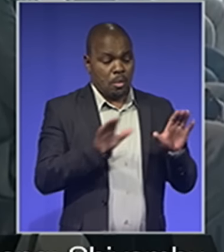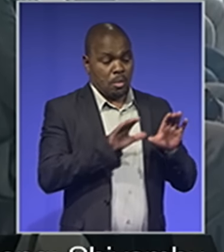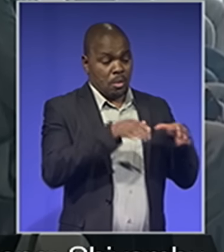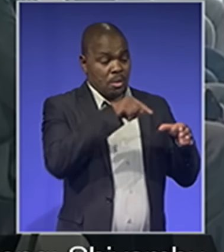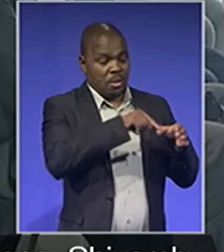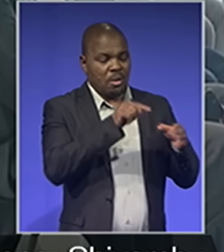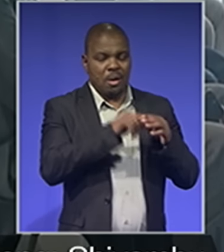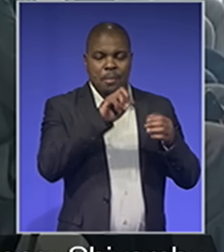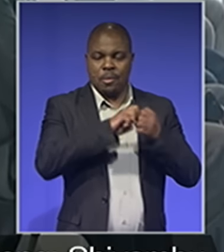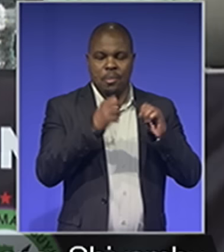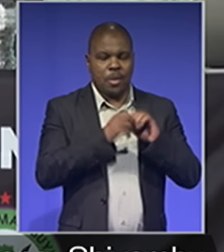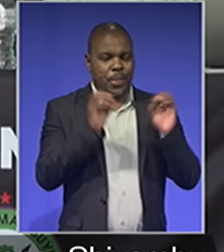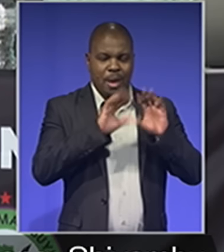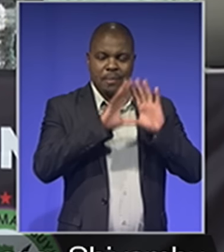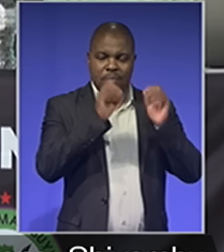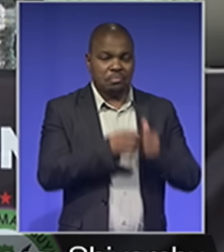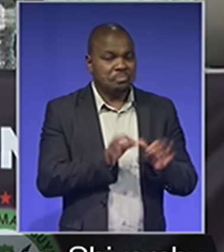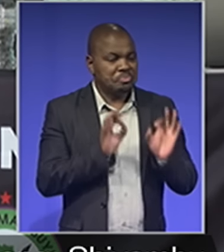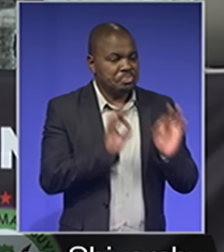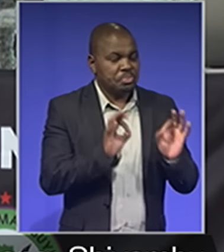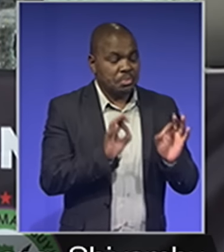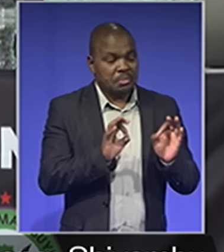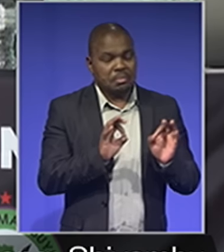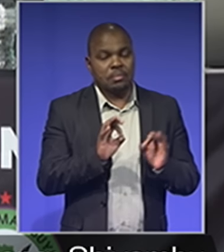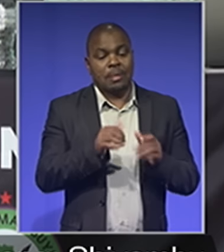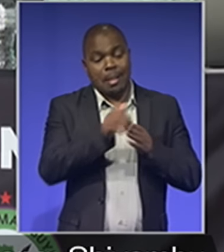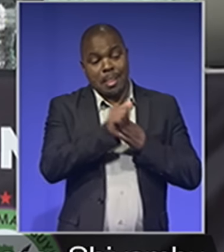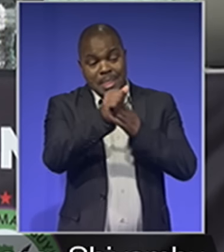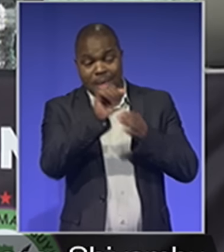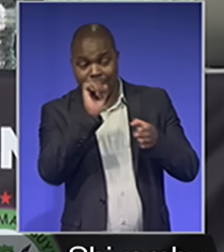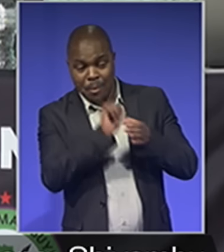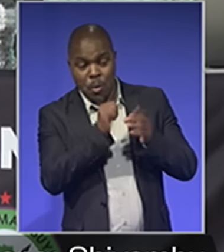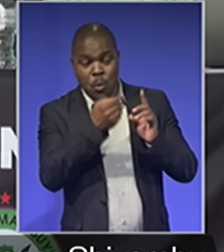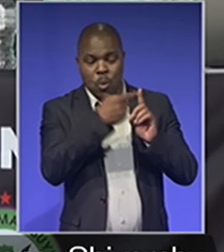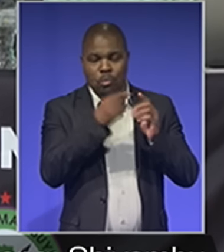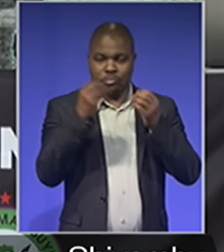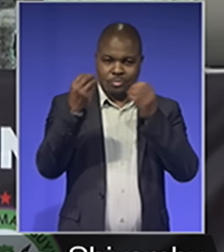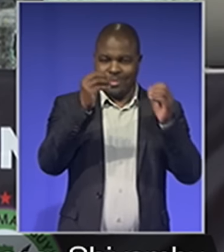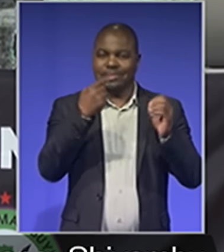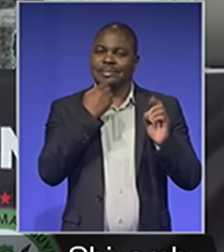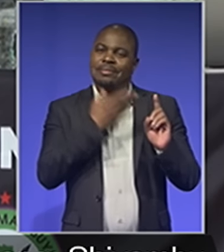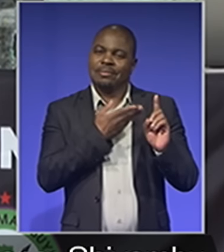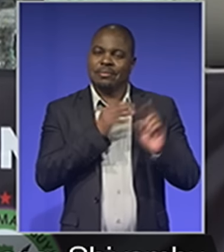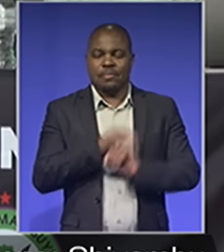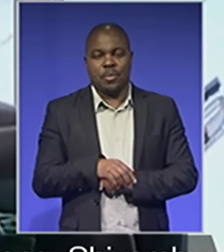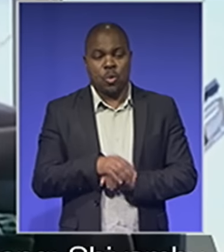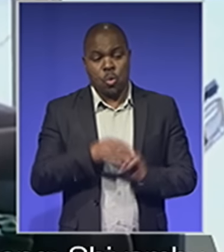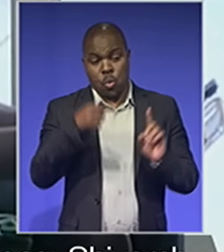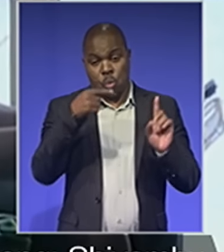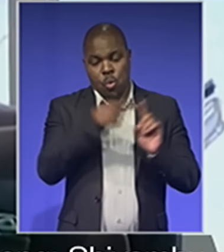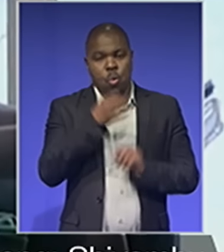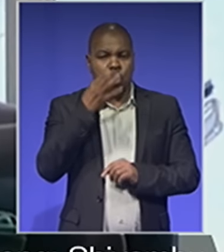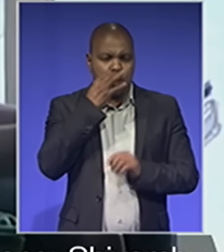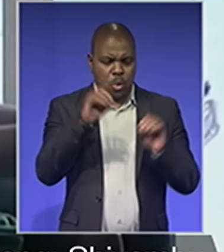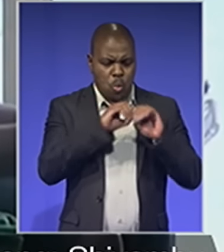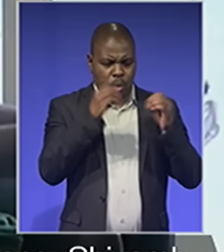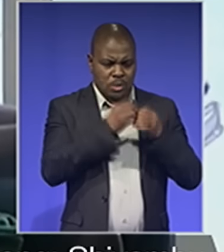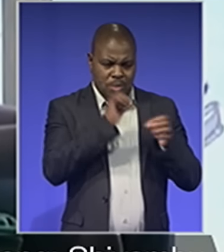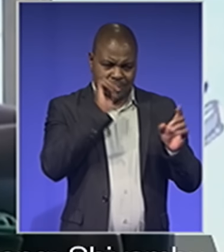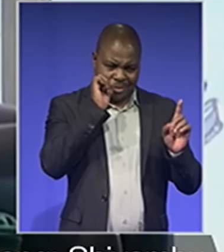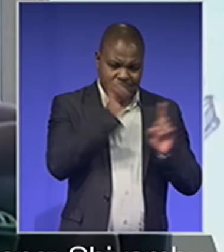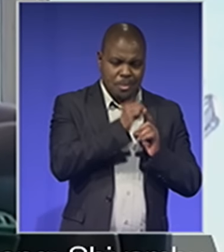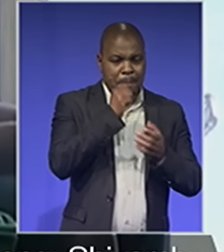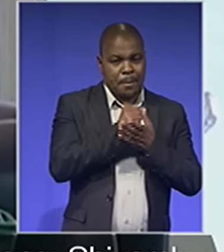la Africa-Mozambique. Se ke go ya ka moeteledipele wa lekoko Floyd Shivambu yo a reng lekoko la gagwe le tla netefatsa